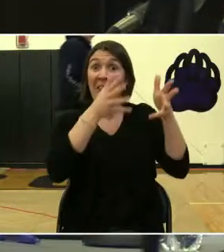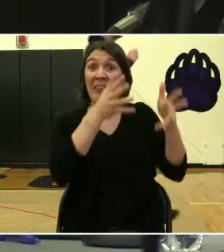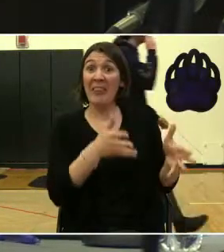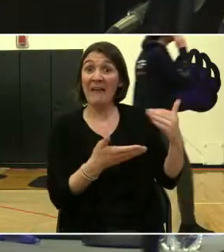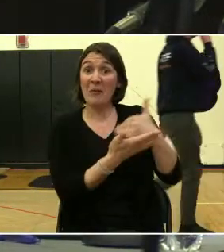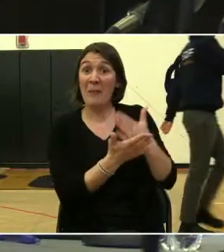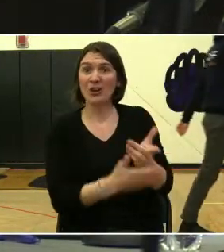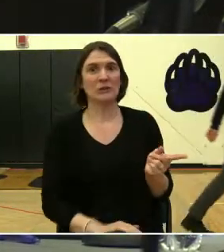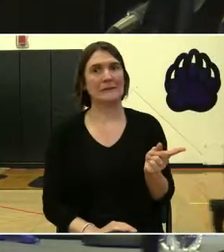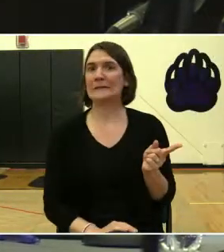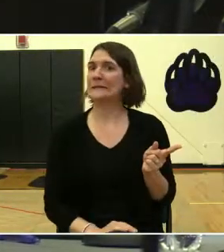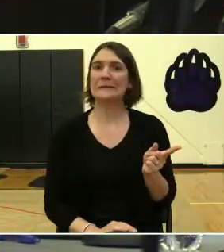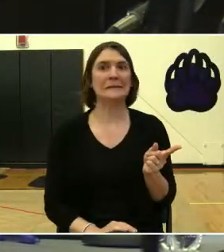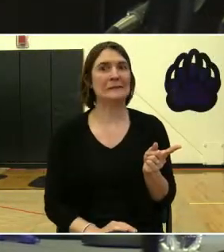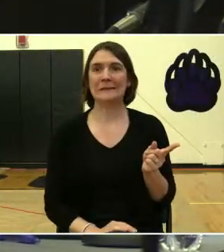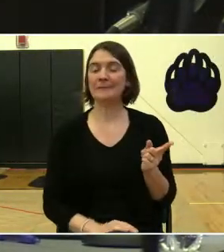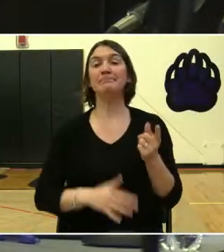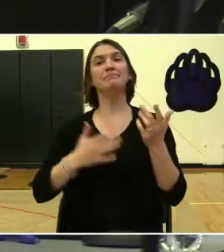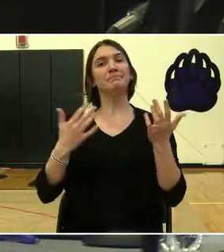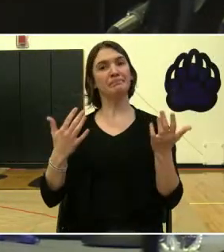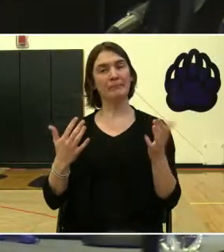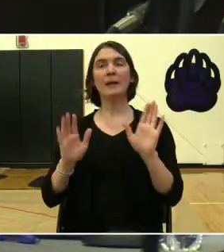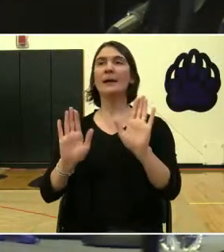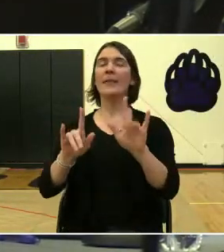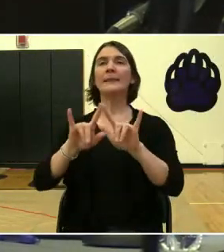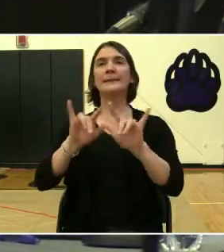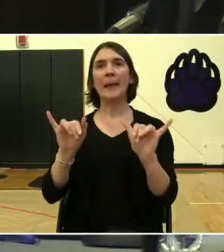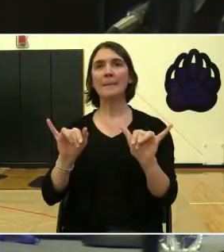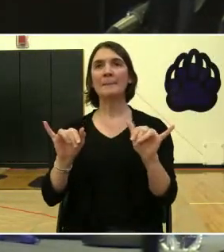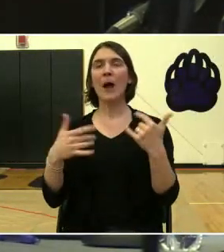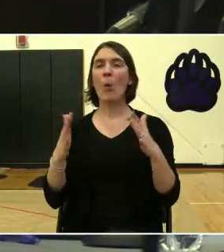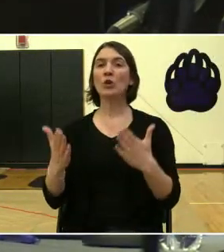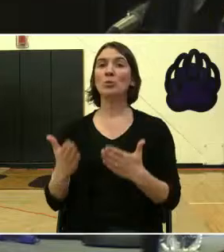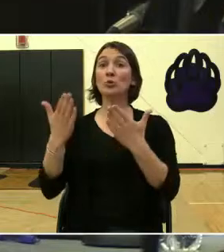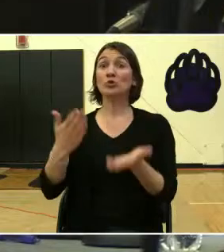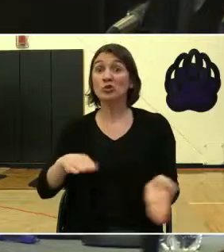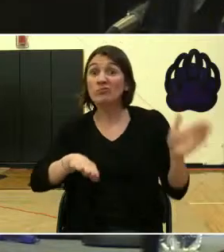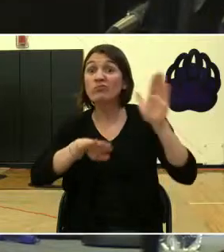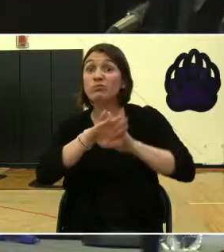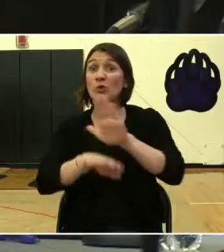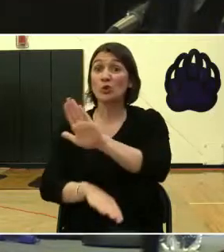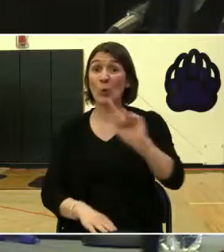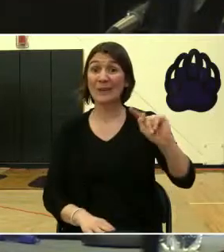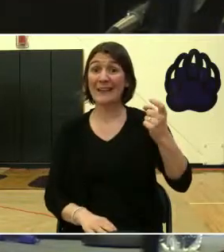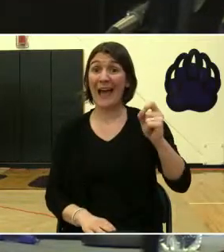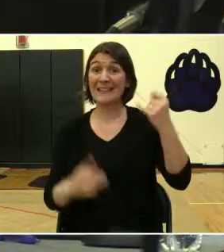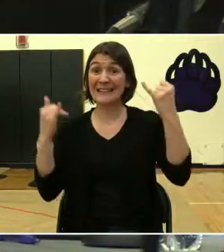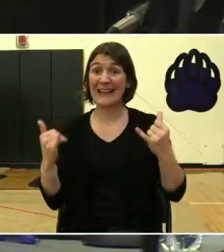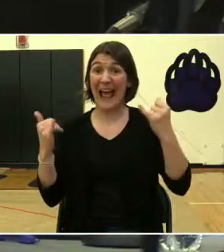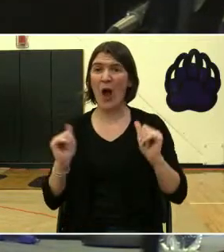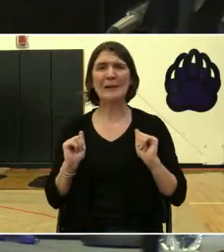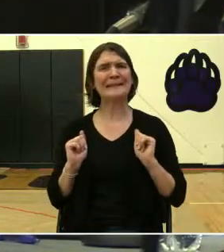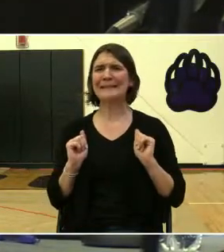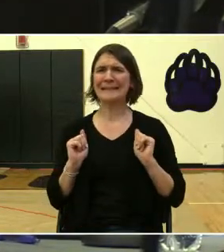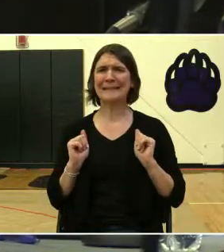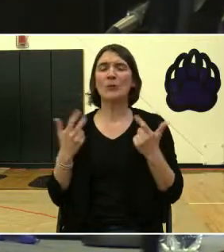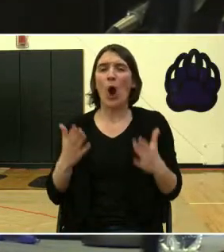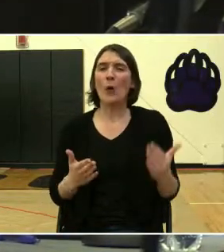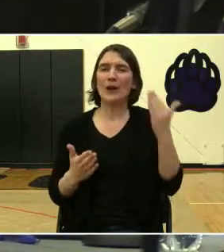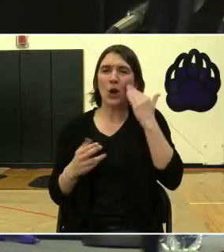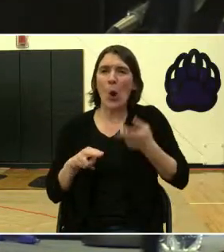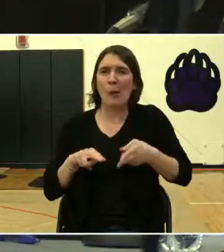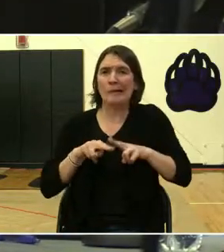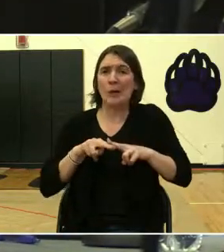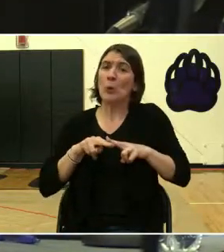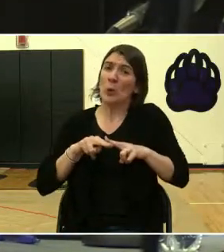budget and that is and but we did not want to propose to raise property taxes more than we H than was